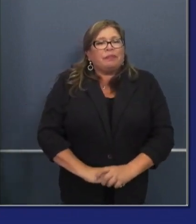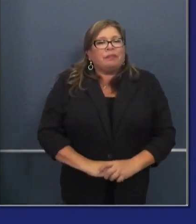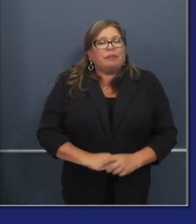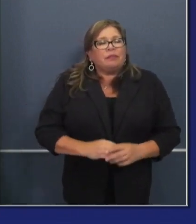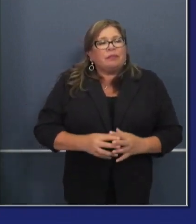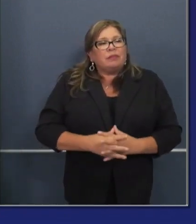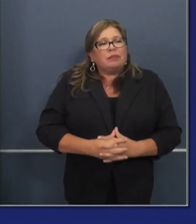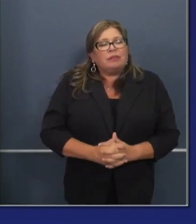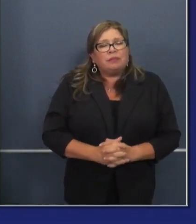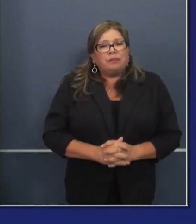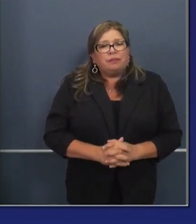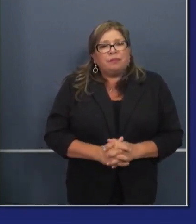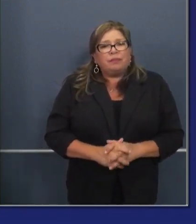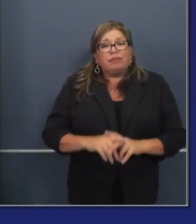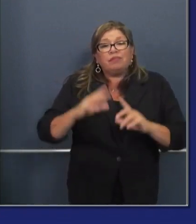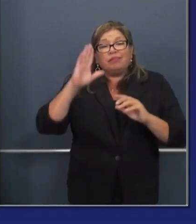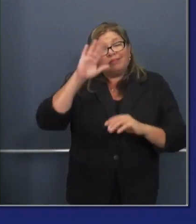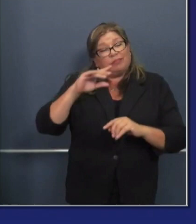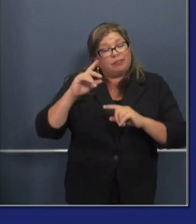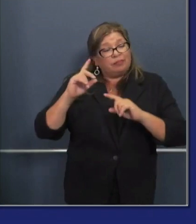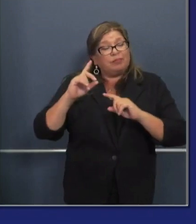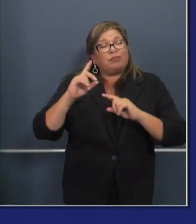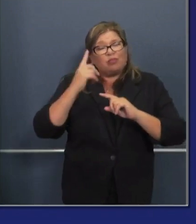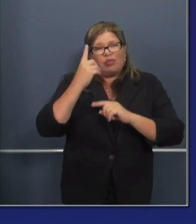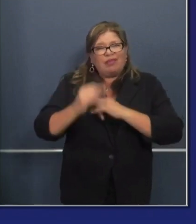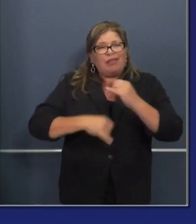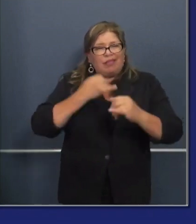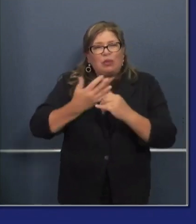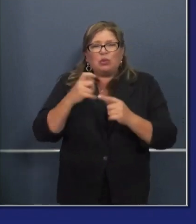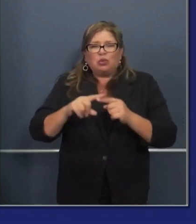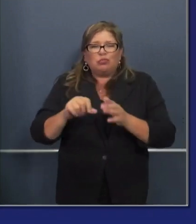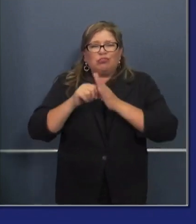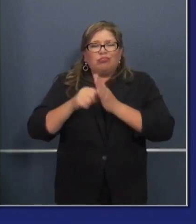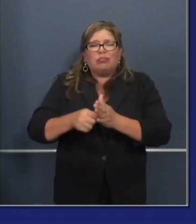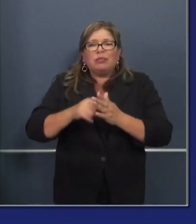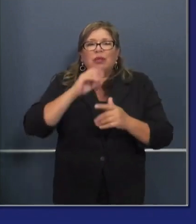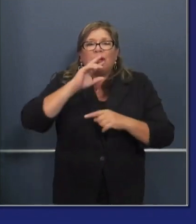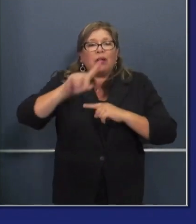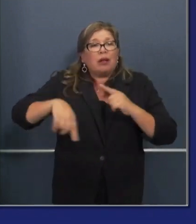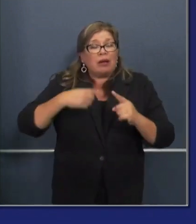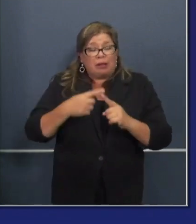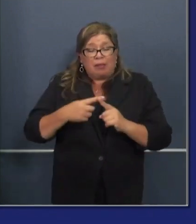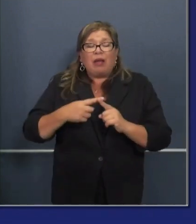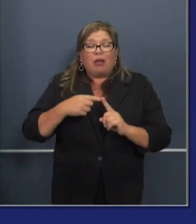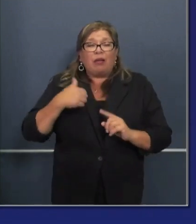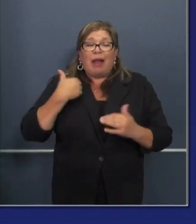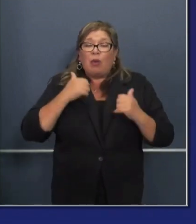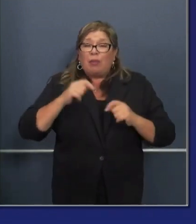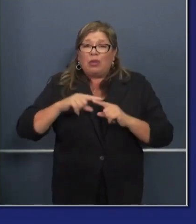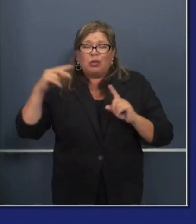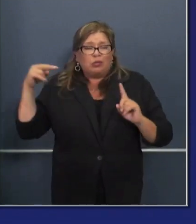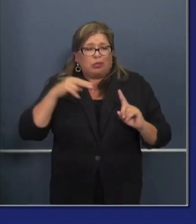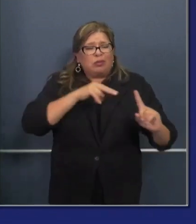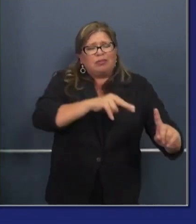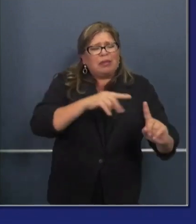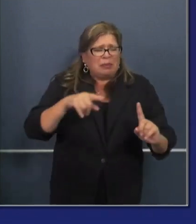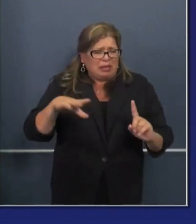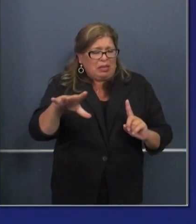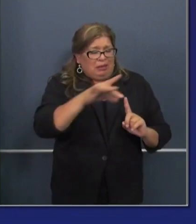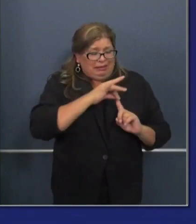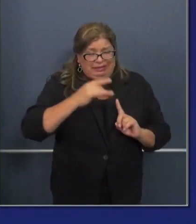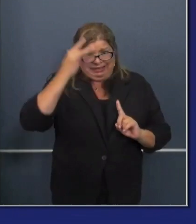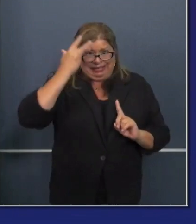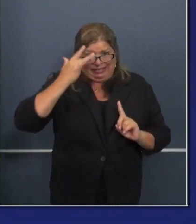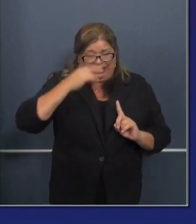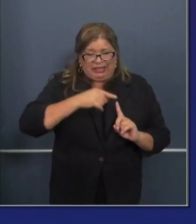we have been discussing for weeks now, and this is our contact tracing capacity. A number of you have seen in the news over